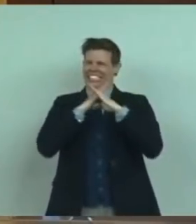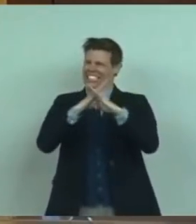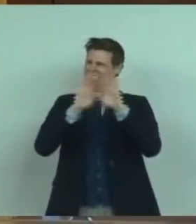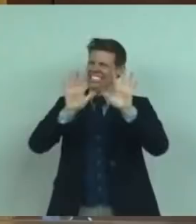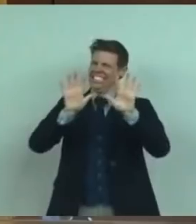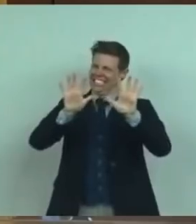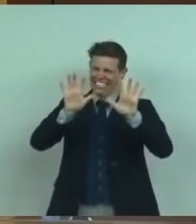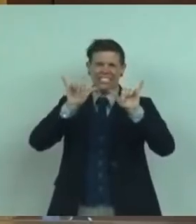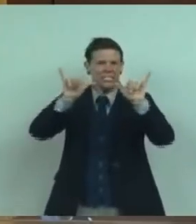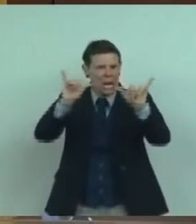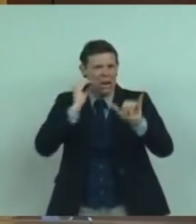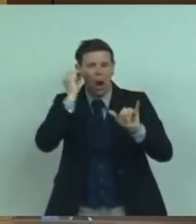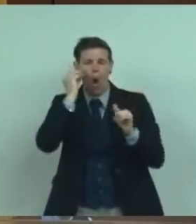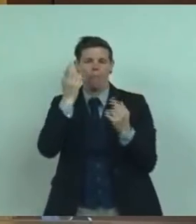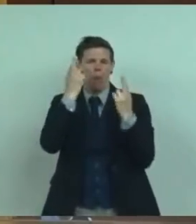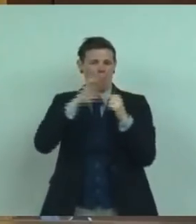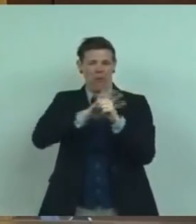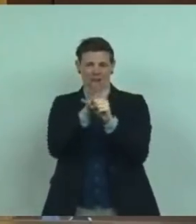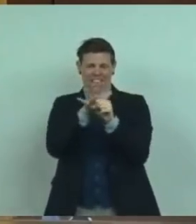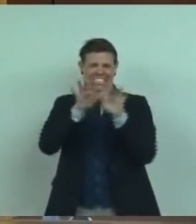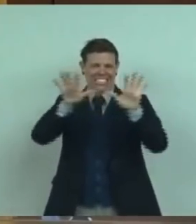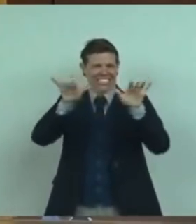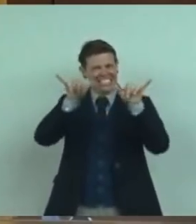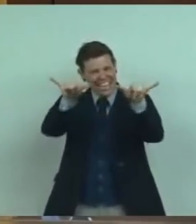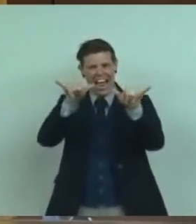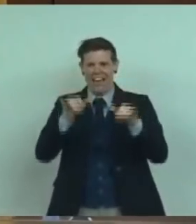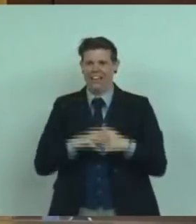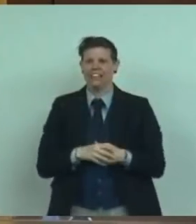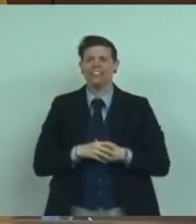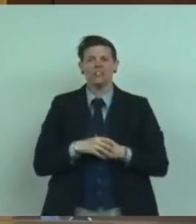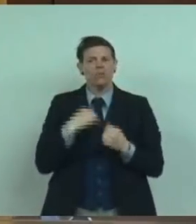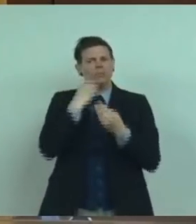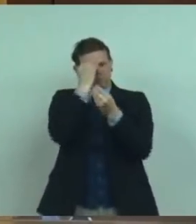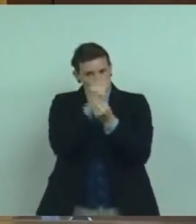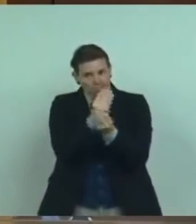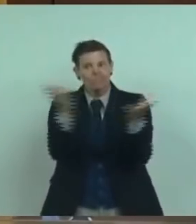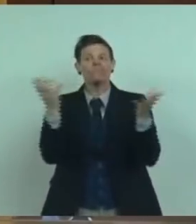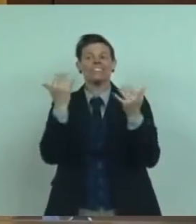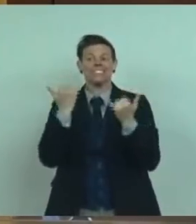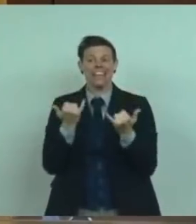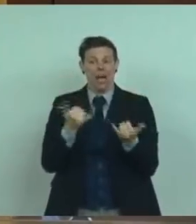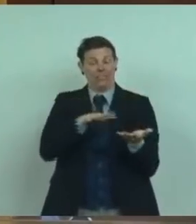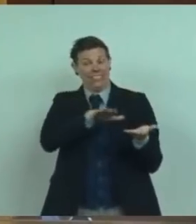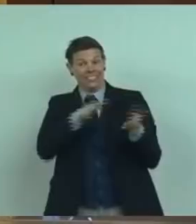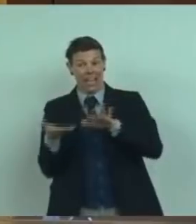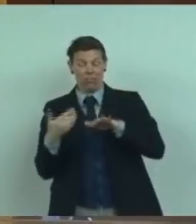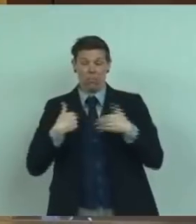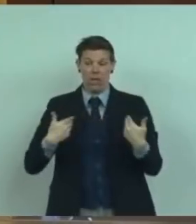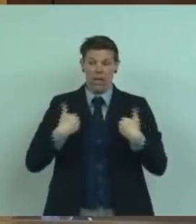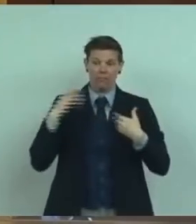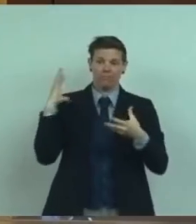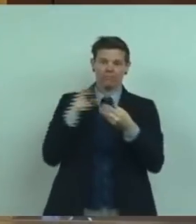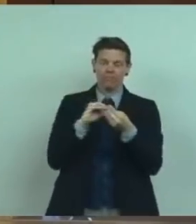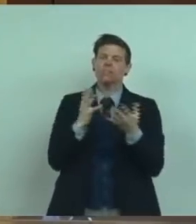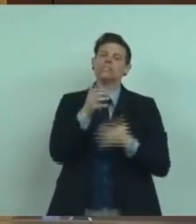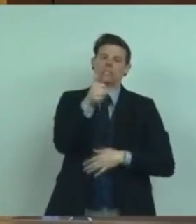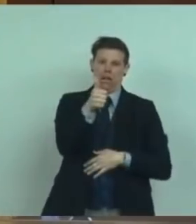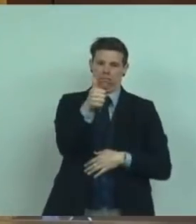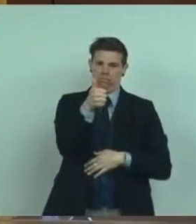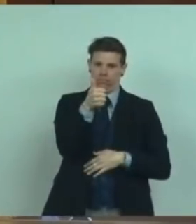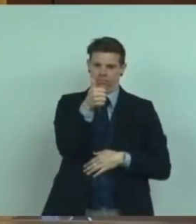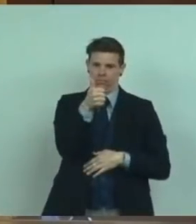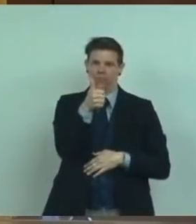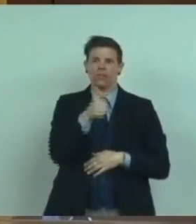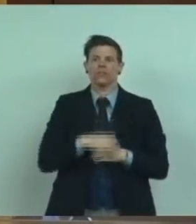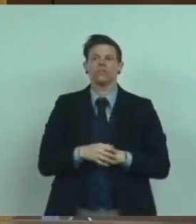deaths, bringing our total number of deaths to 10. And this is the most painful part of this